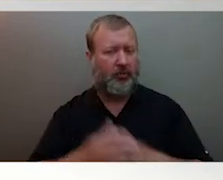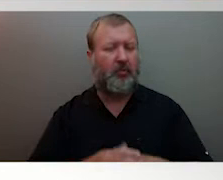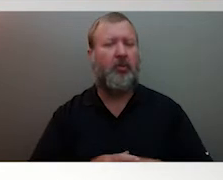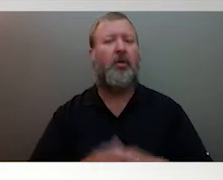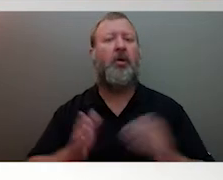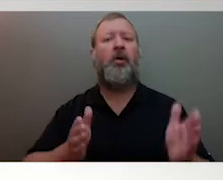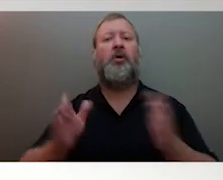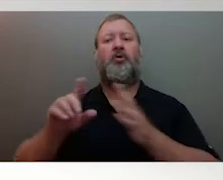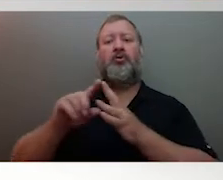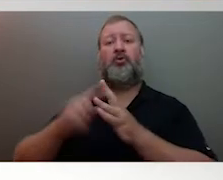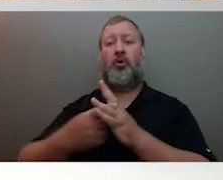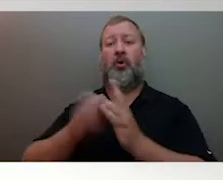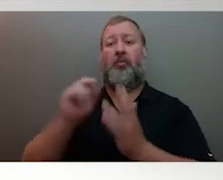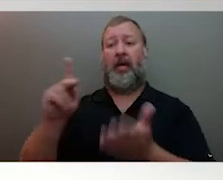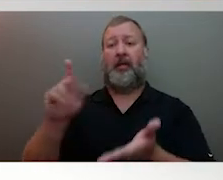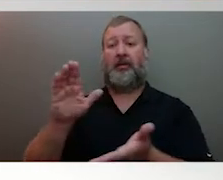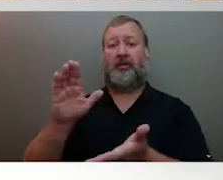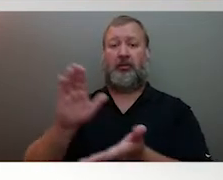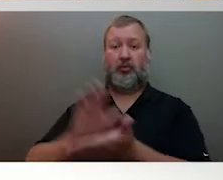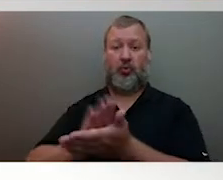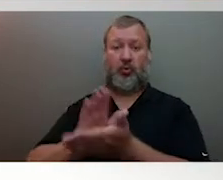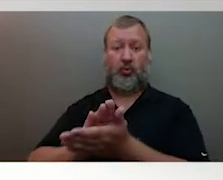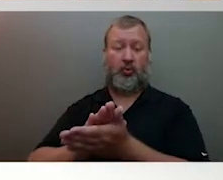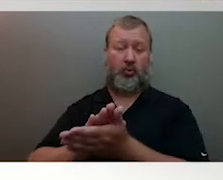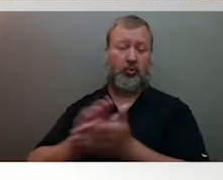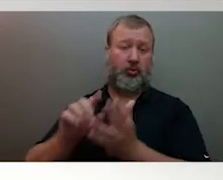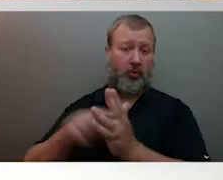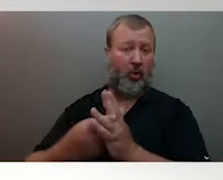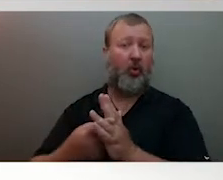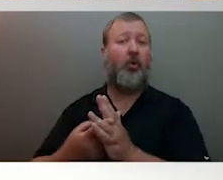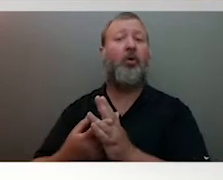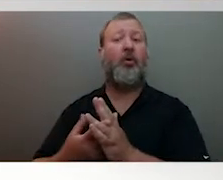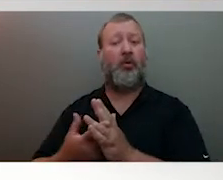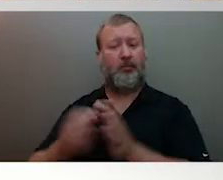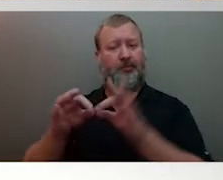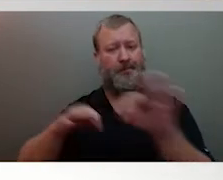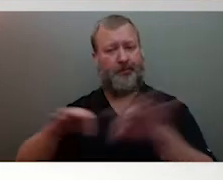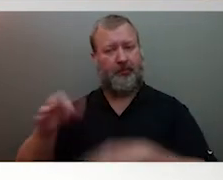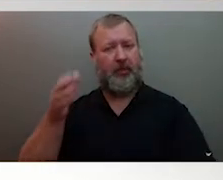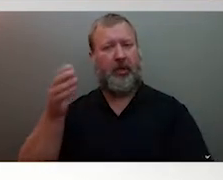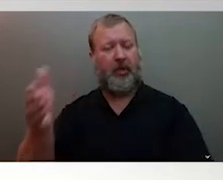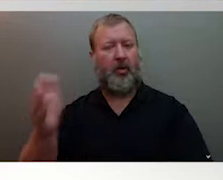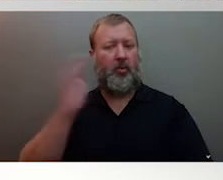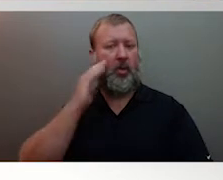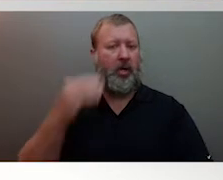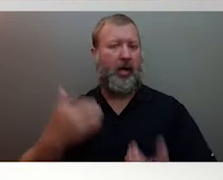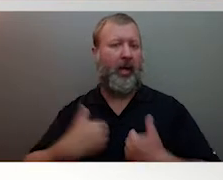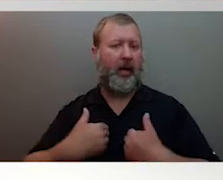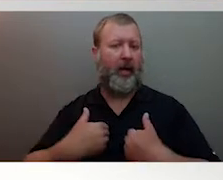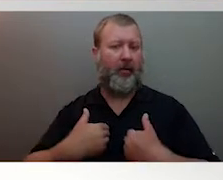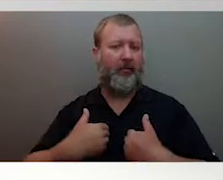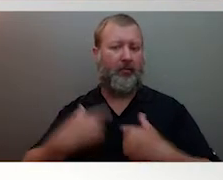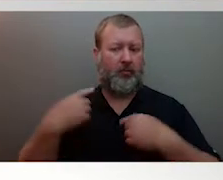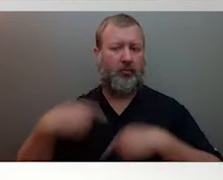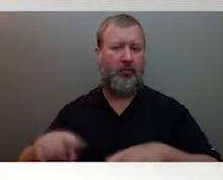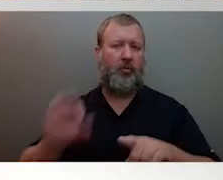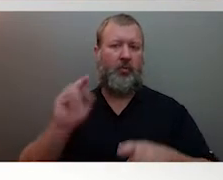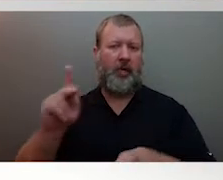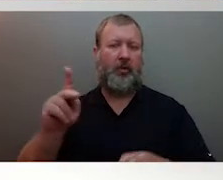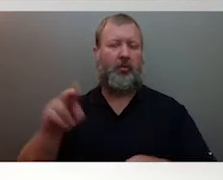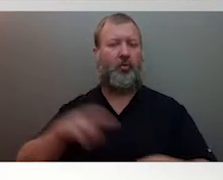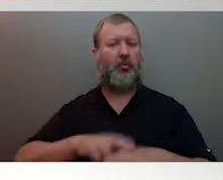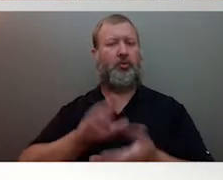and reinstatement of the specialized instruction and related services the student will receive upon the student's return to